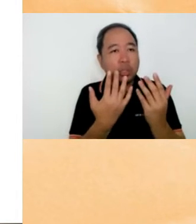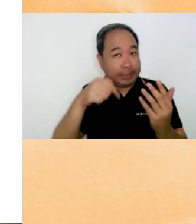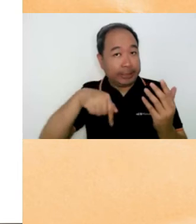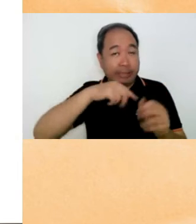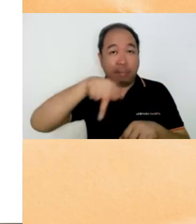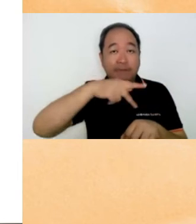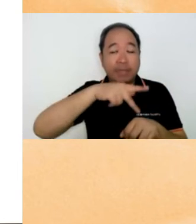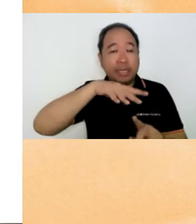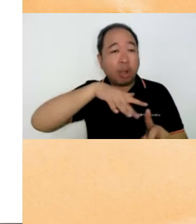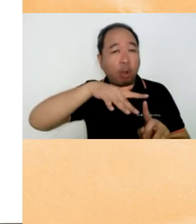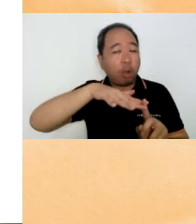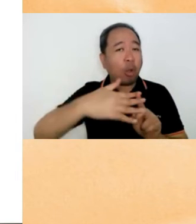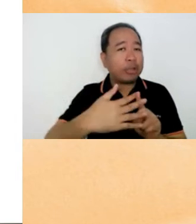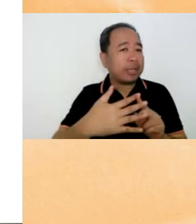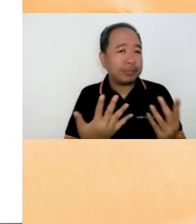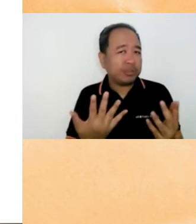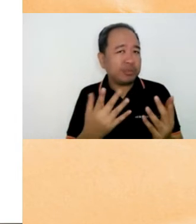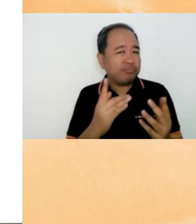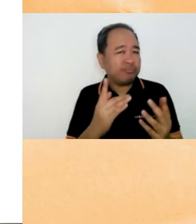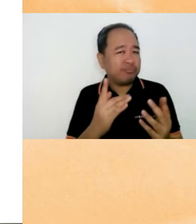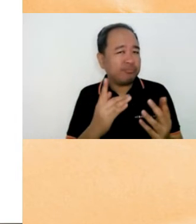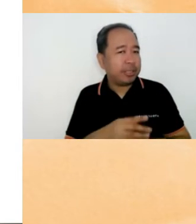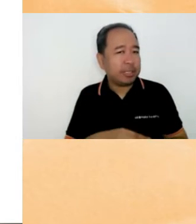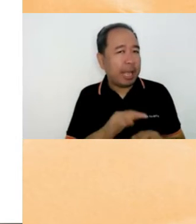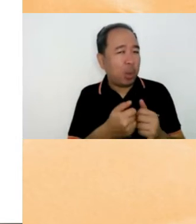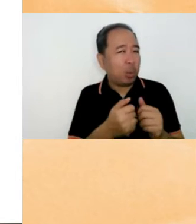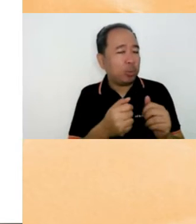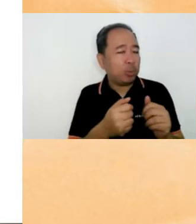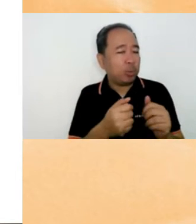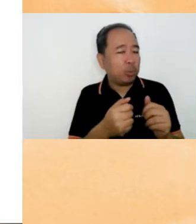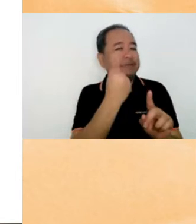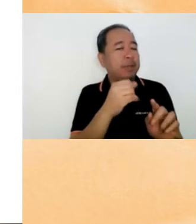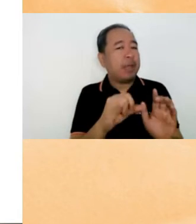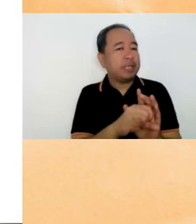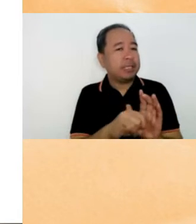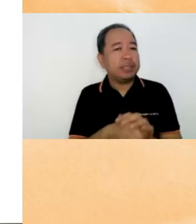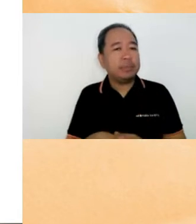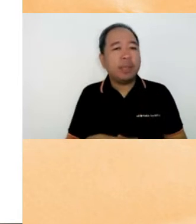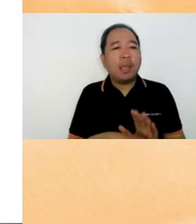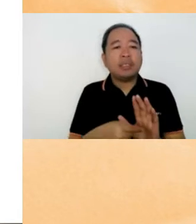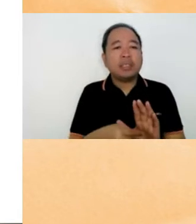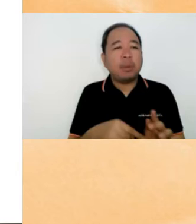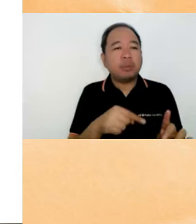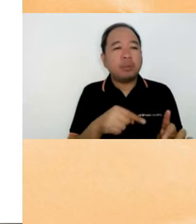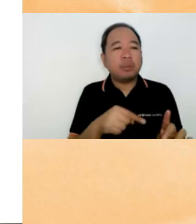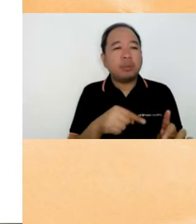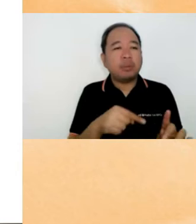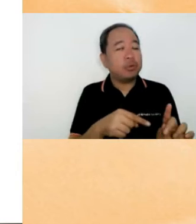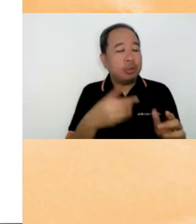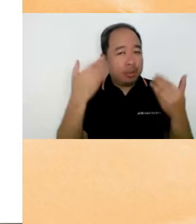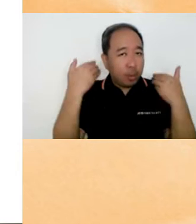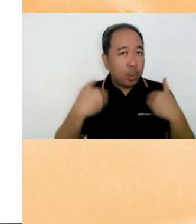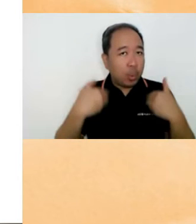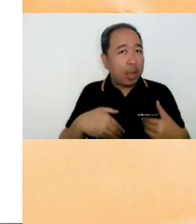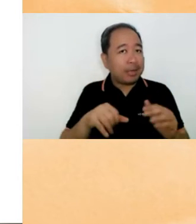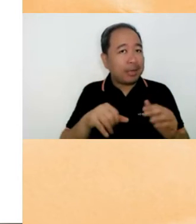For the achievement of sexual identity, we have socio-religious practices and beliefs that prohibit sexual activity among